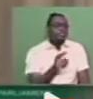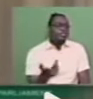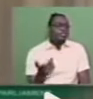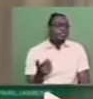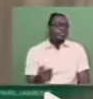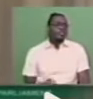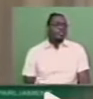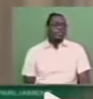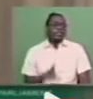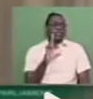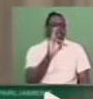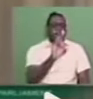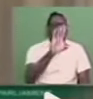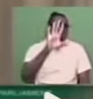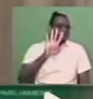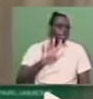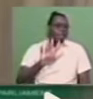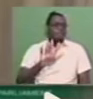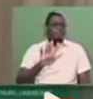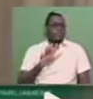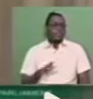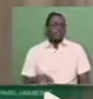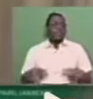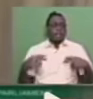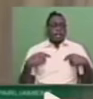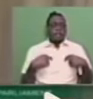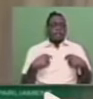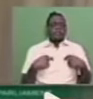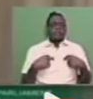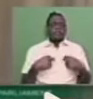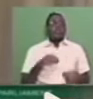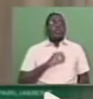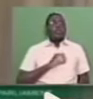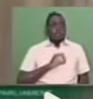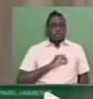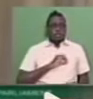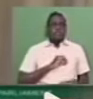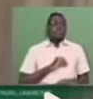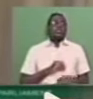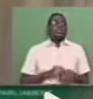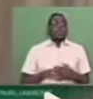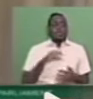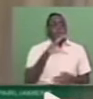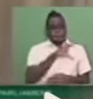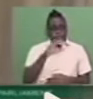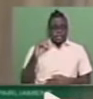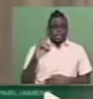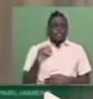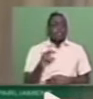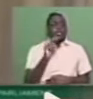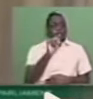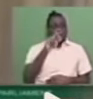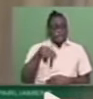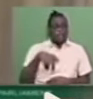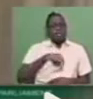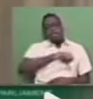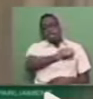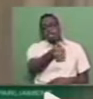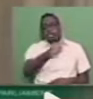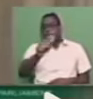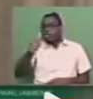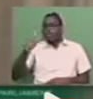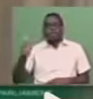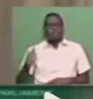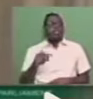in the majority of profits for NP. So with the government now proposing to sell these stations, they will have removed